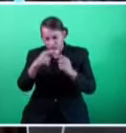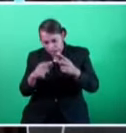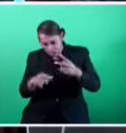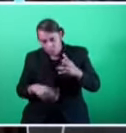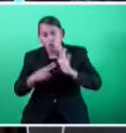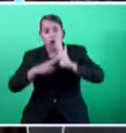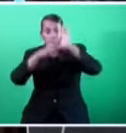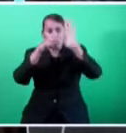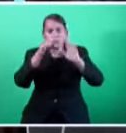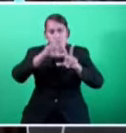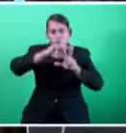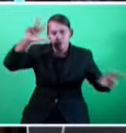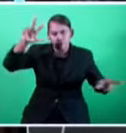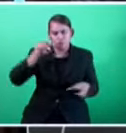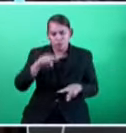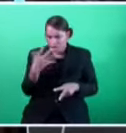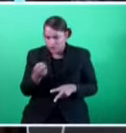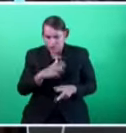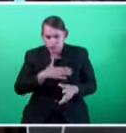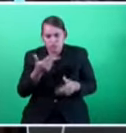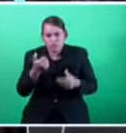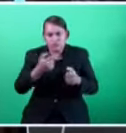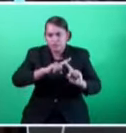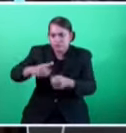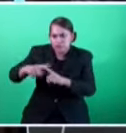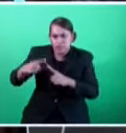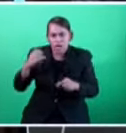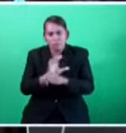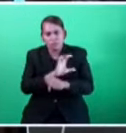said, we've received express of interest from 6 different companies to desilt